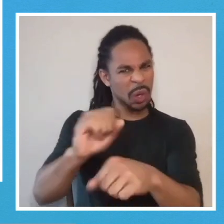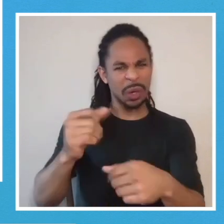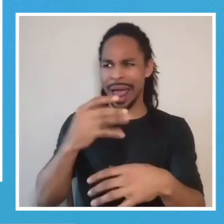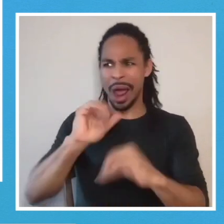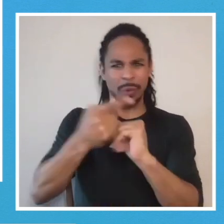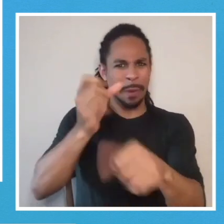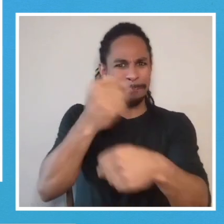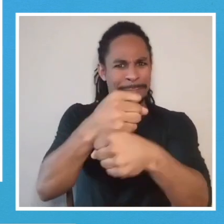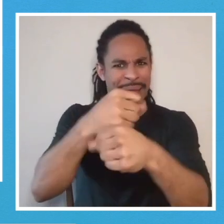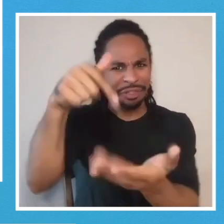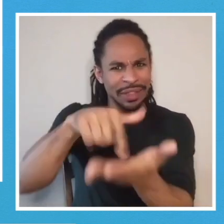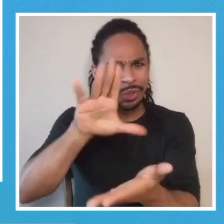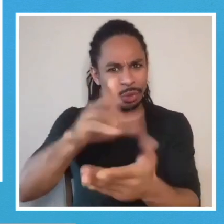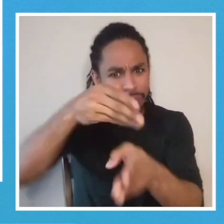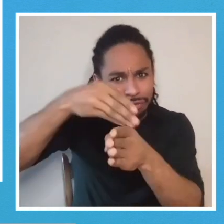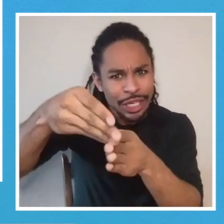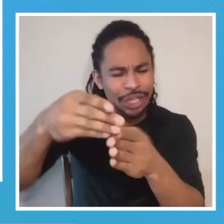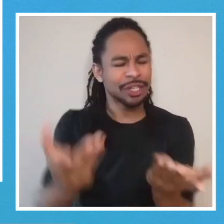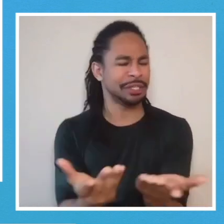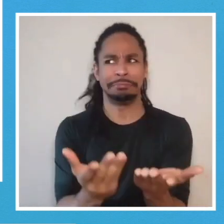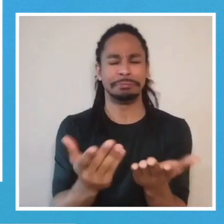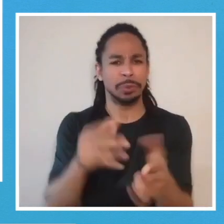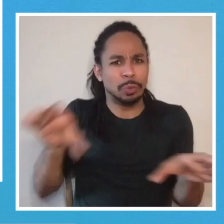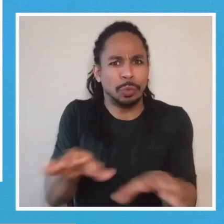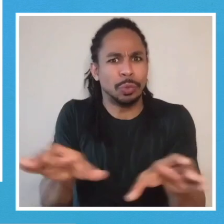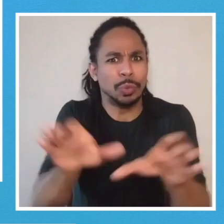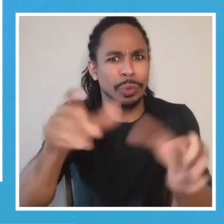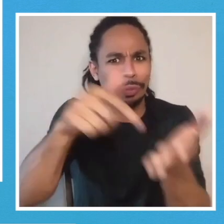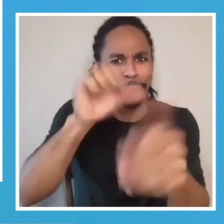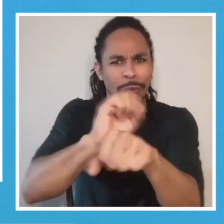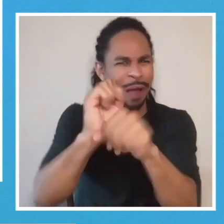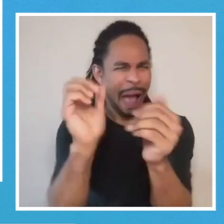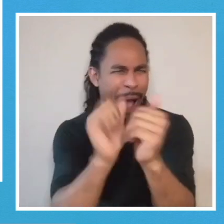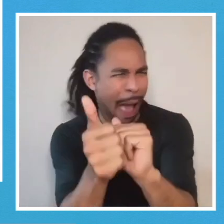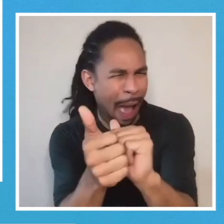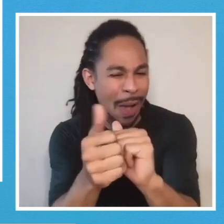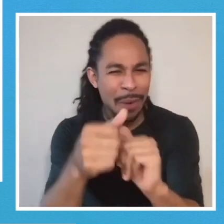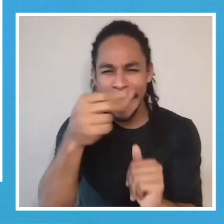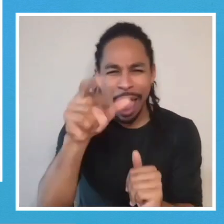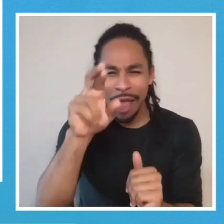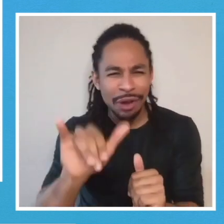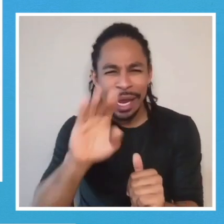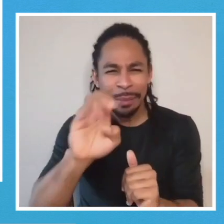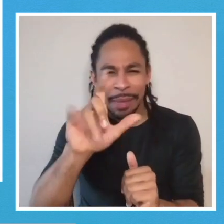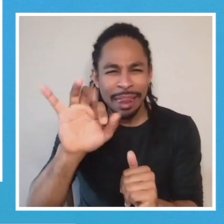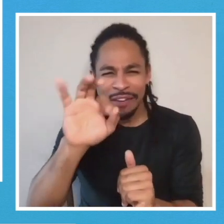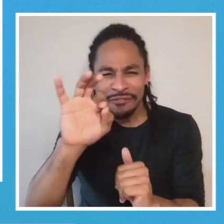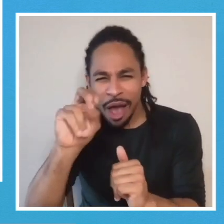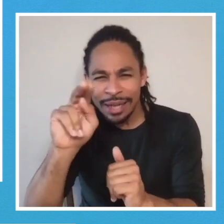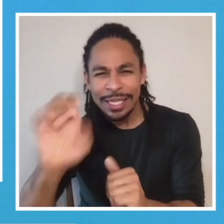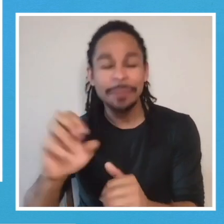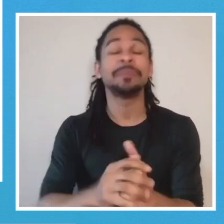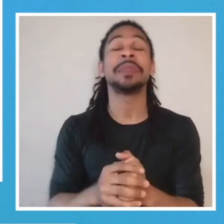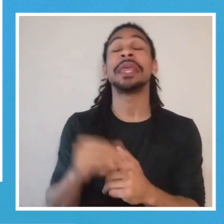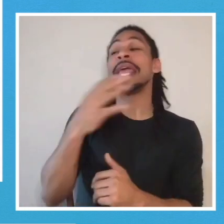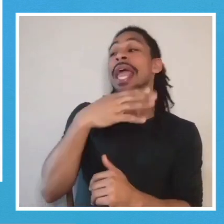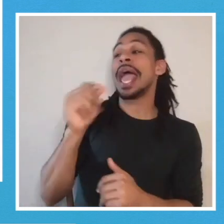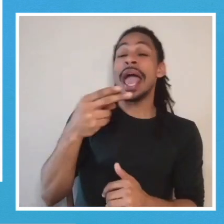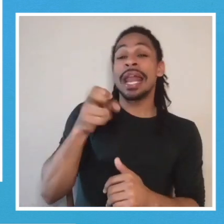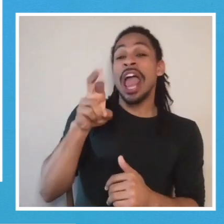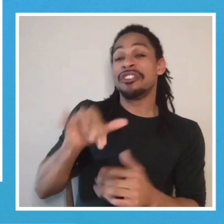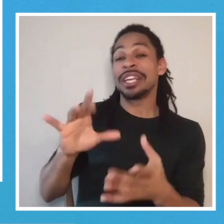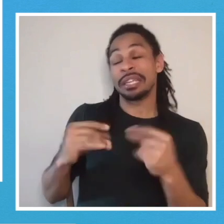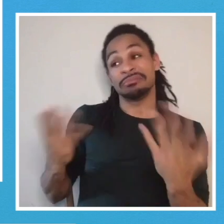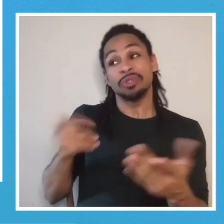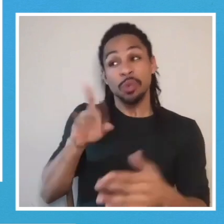career? How do you do a career and do this work? And he was just like, you'll know